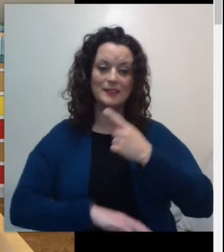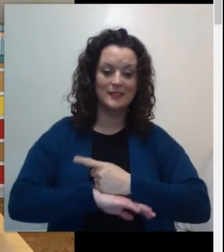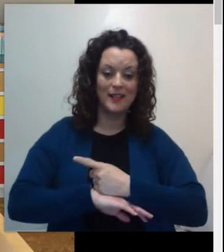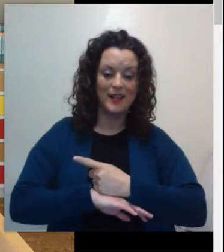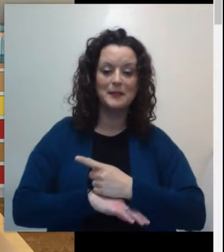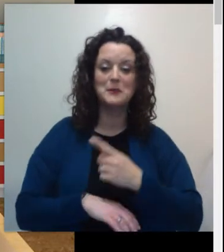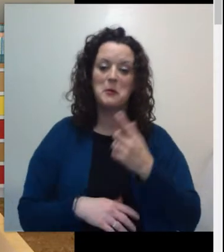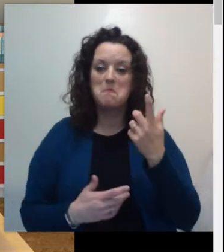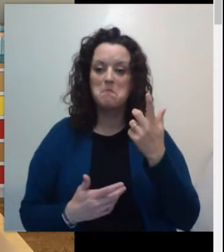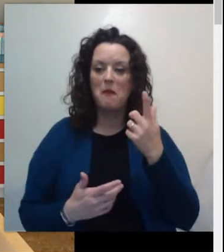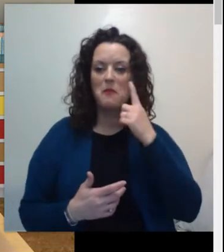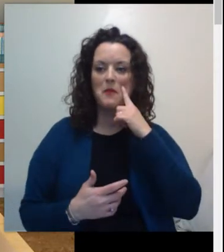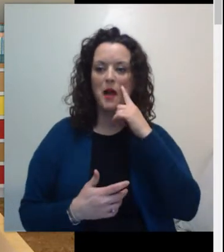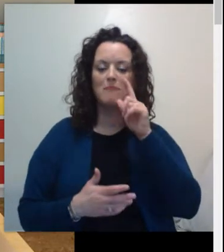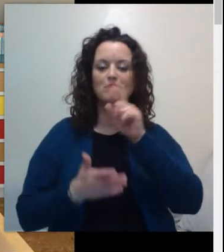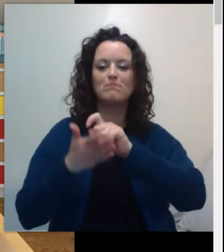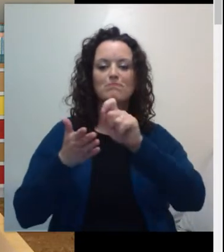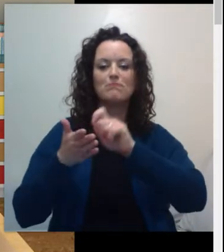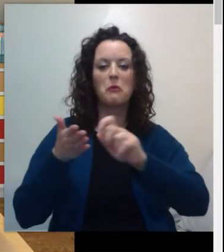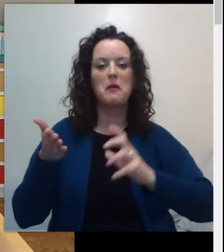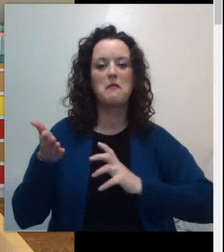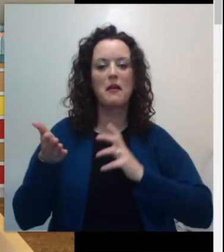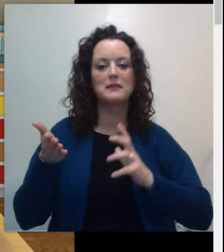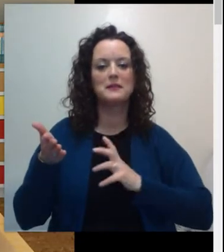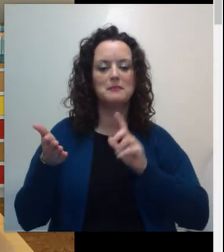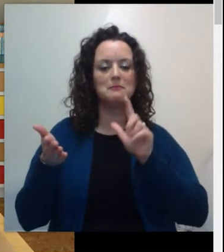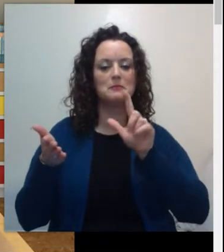I'd write 24 in a fancy way.